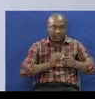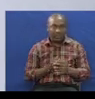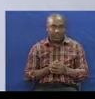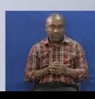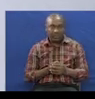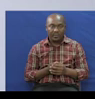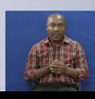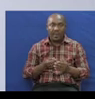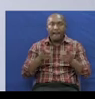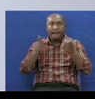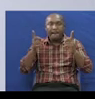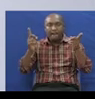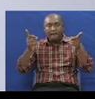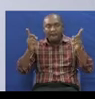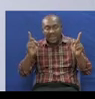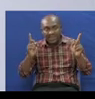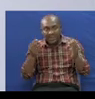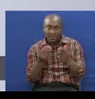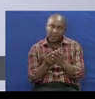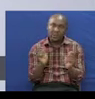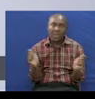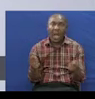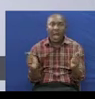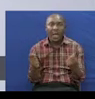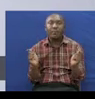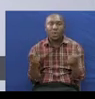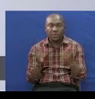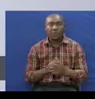animals. Living organisms.